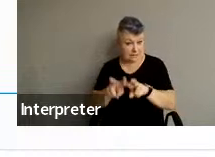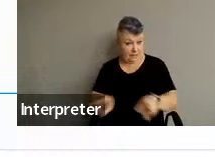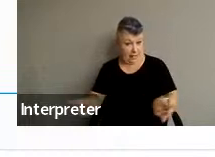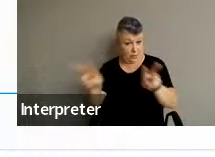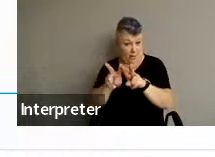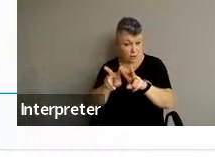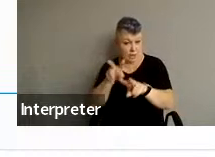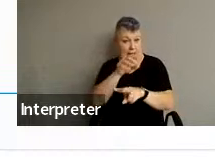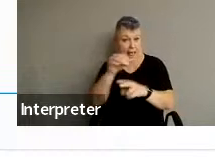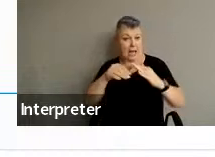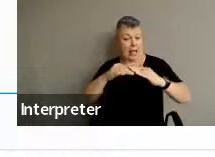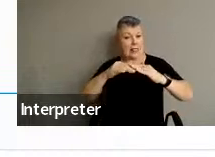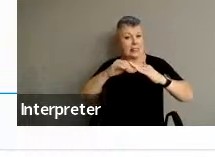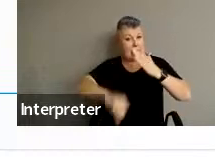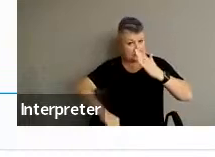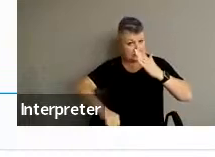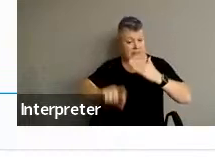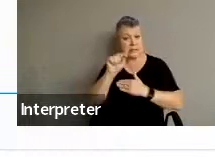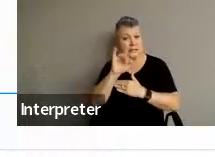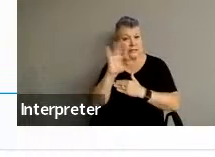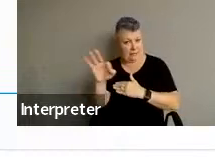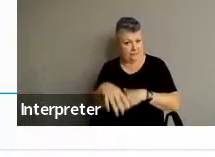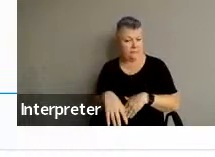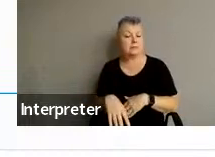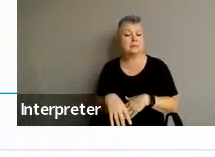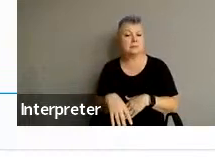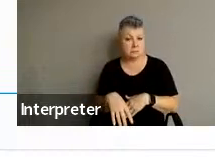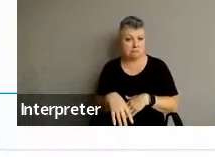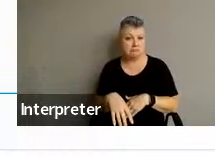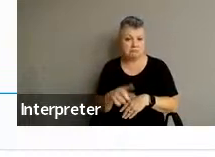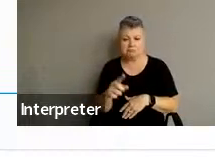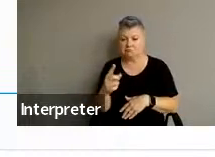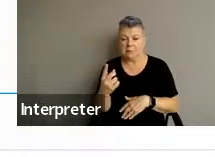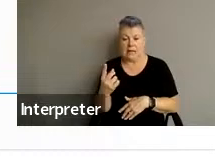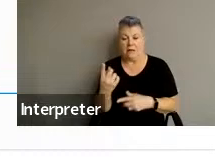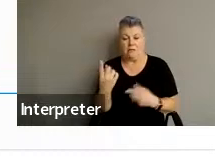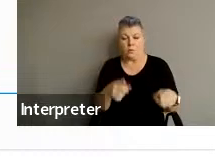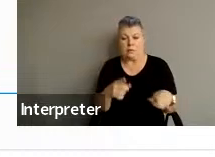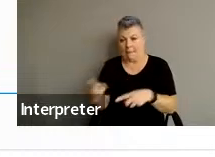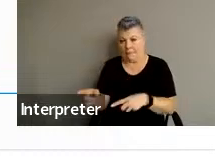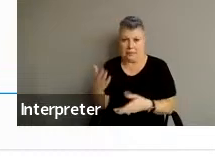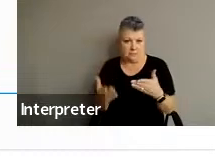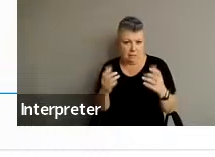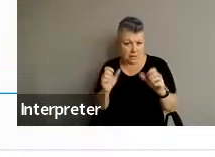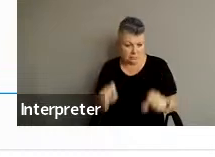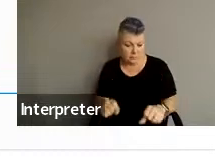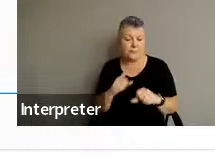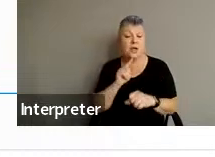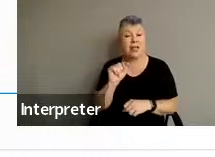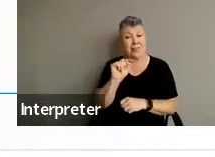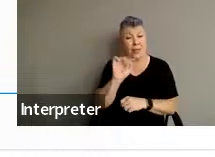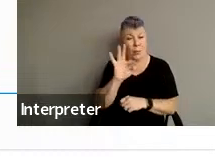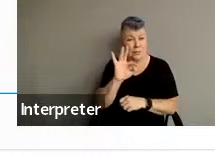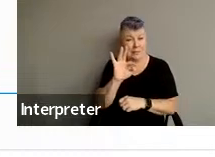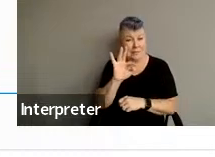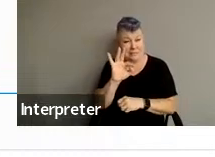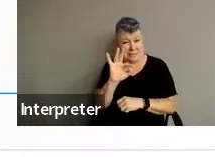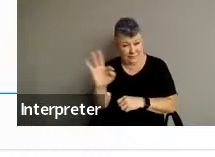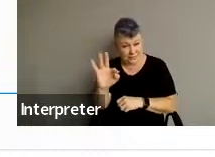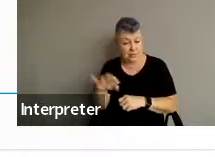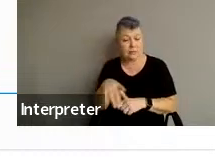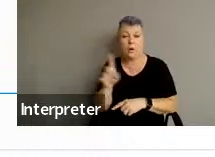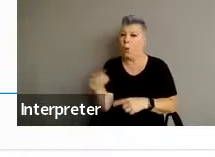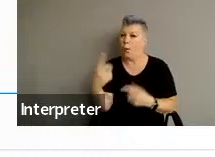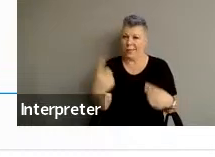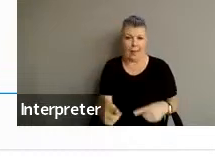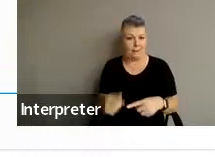TIF, tax increment financing instances that might be happening in the county. Those TIFs are only in St. Louis County